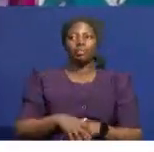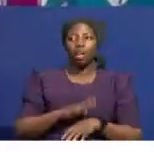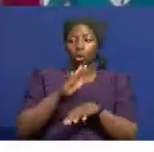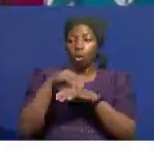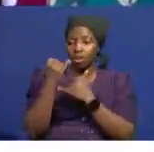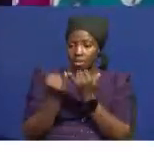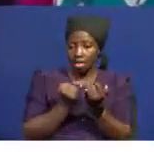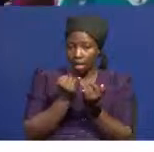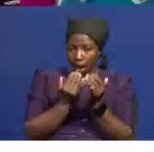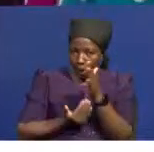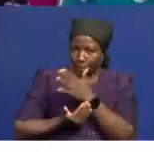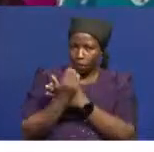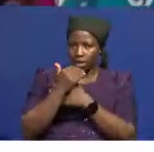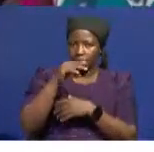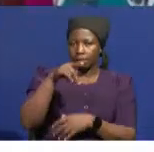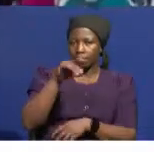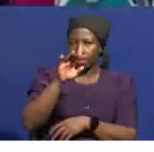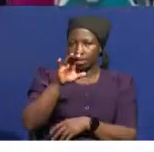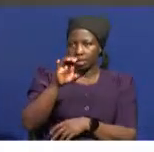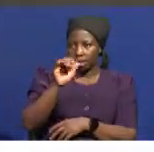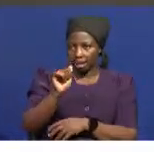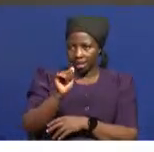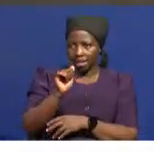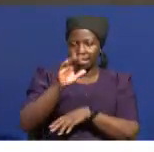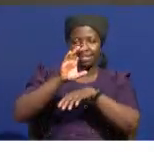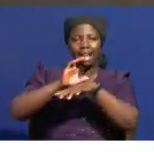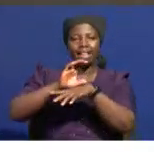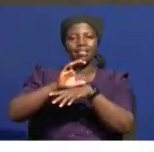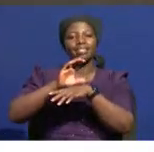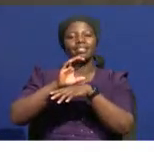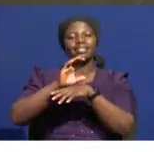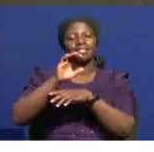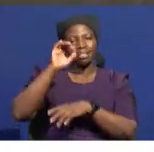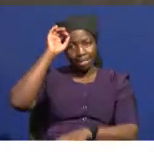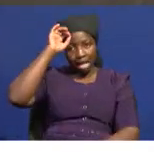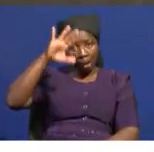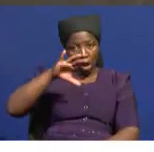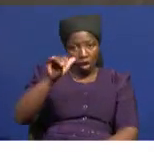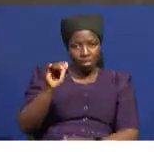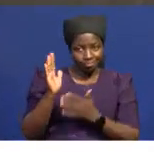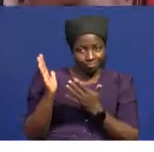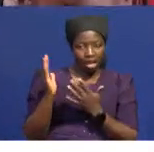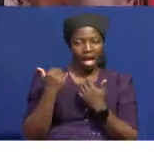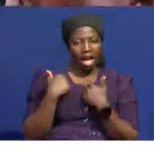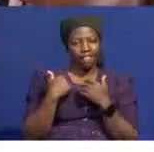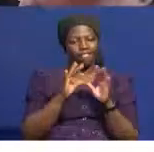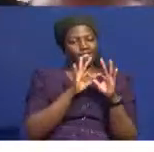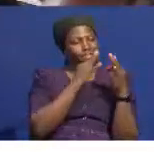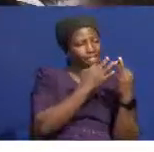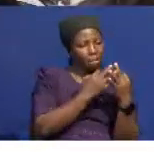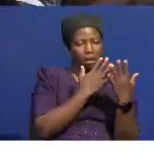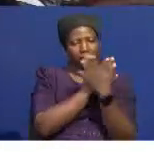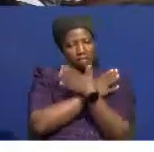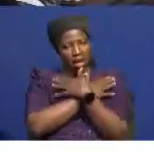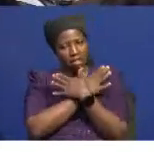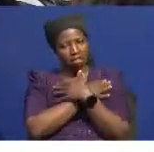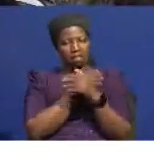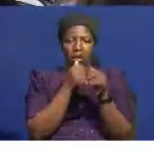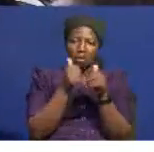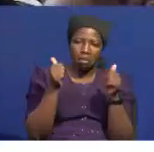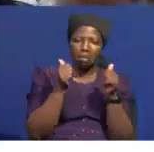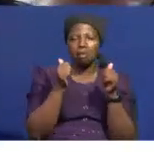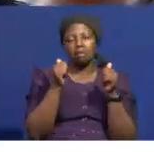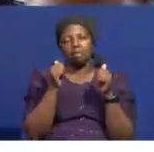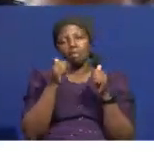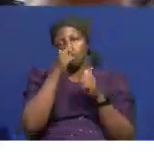Saturday morning at PCA Rayani Church in Githunguri, Kiambu County, we joined family, friends and well-wishers to